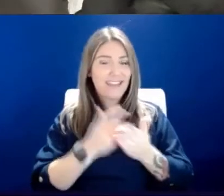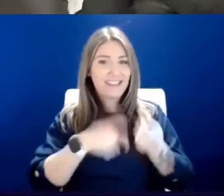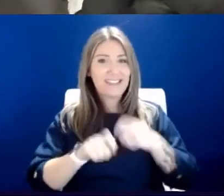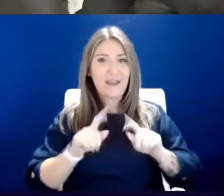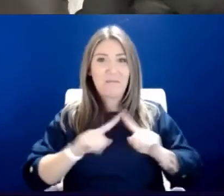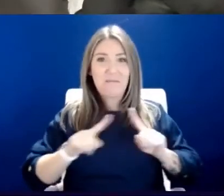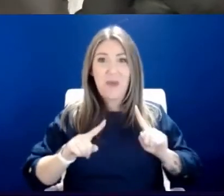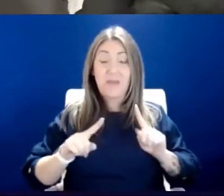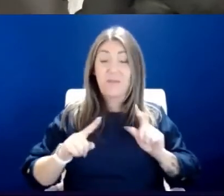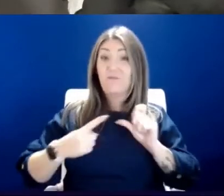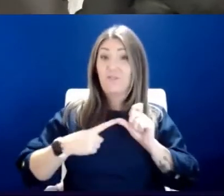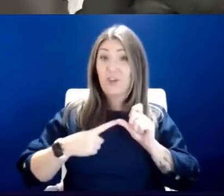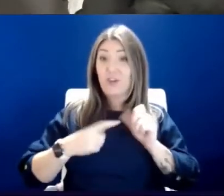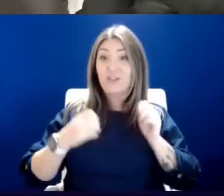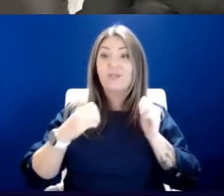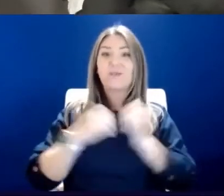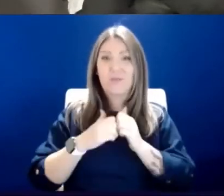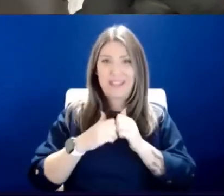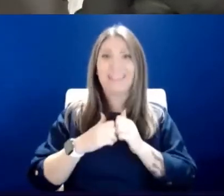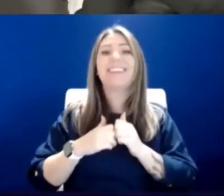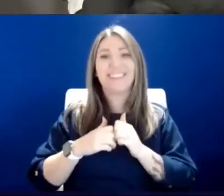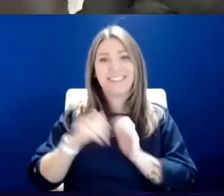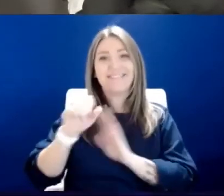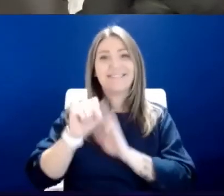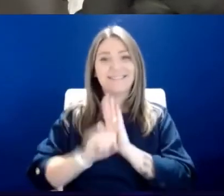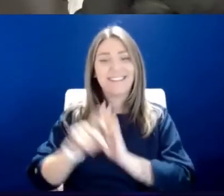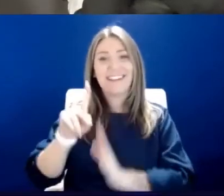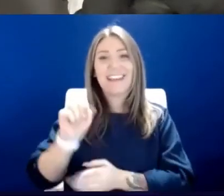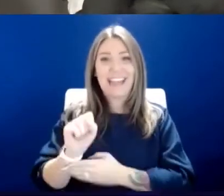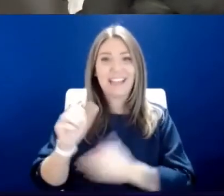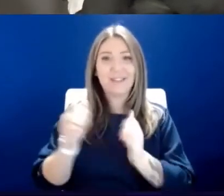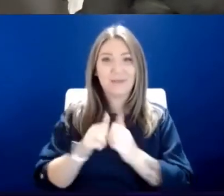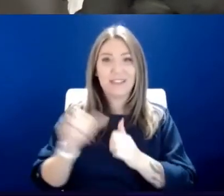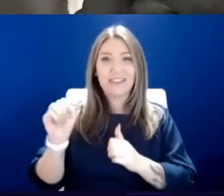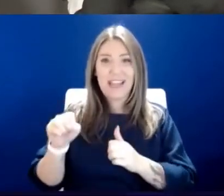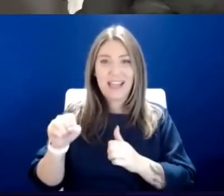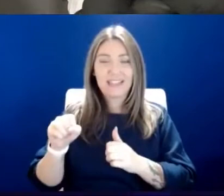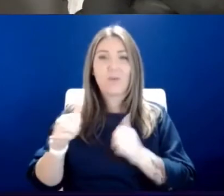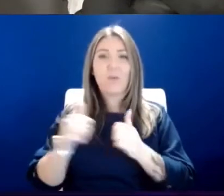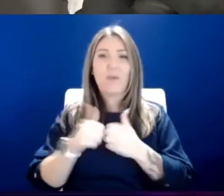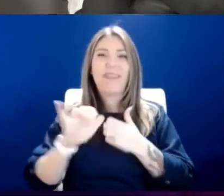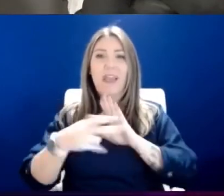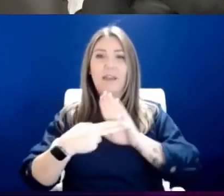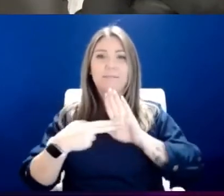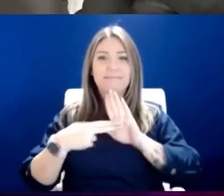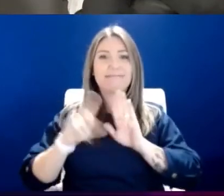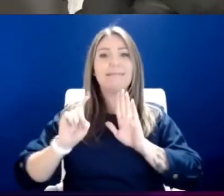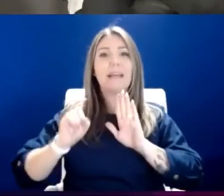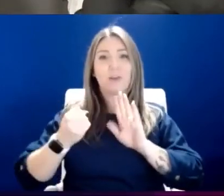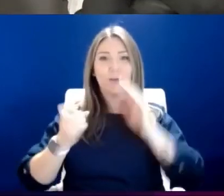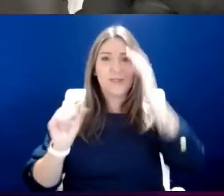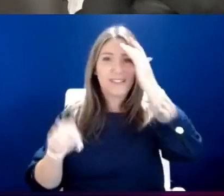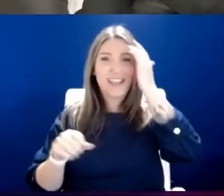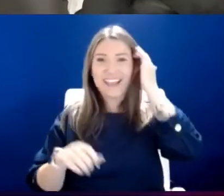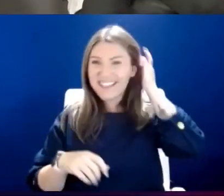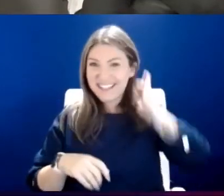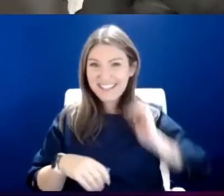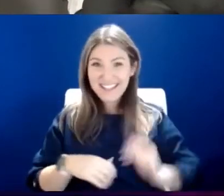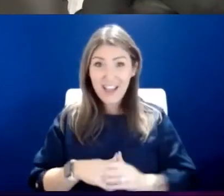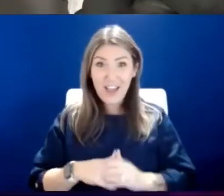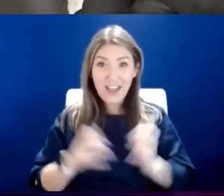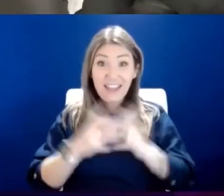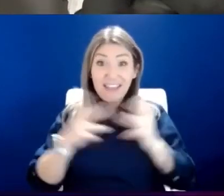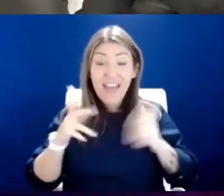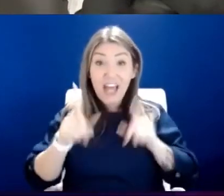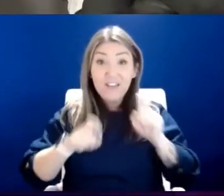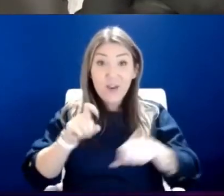in the state of Kansas With the amyloid, yes. with the amyloid, Wow. amyloid diagnosis. Yes, that is correct, Gary. We're getting a lot of questions in